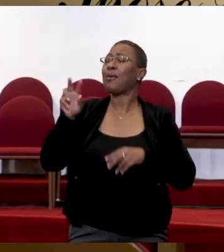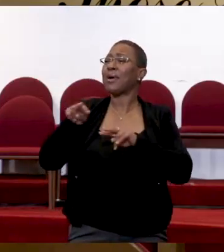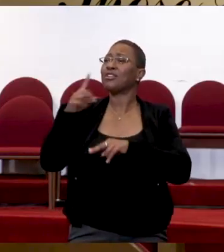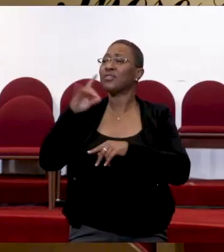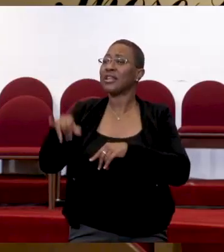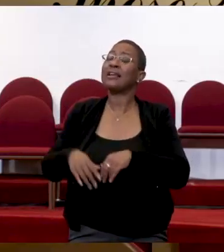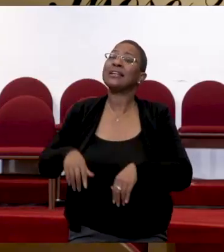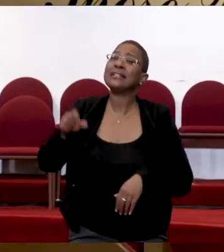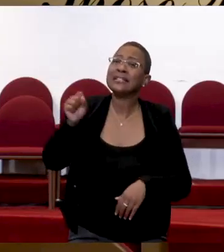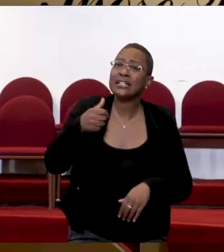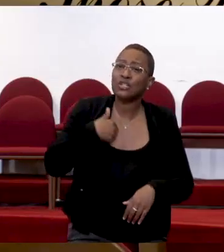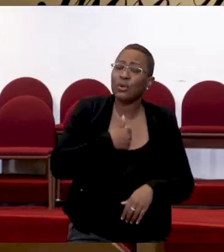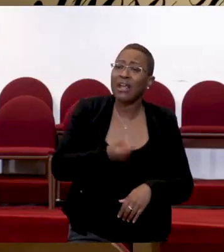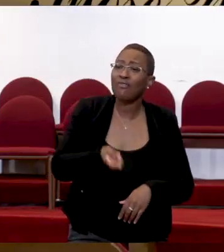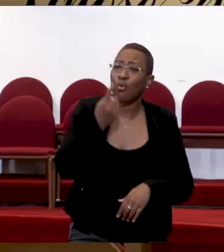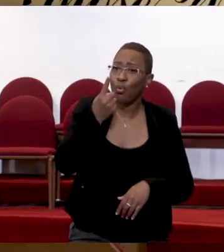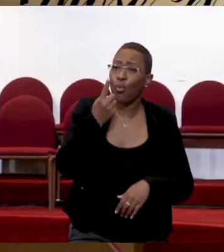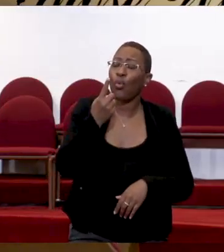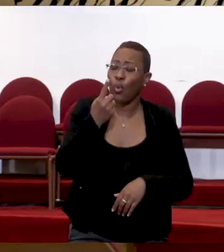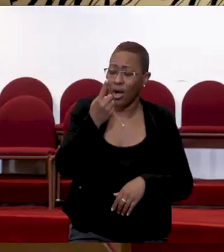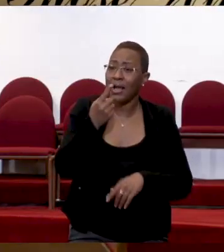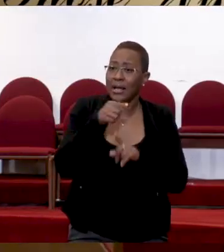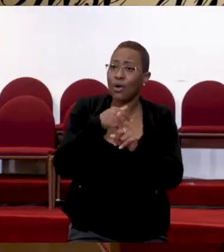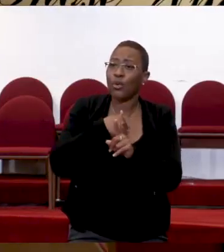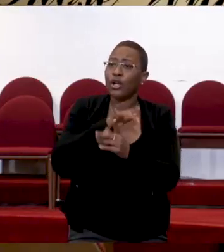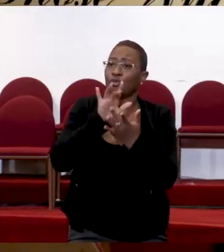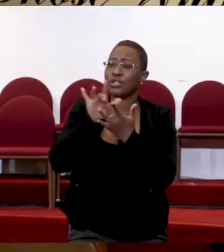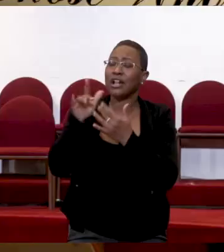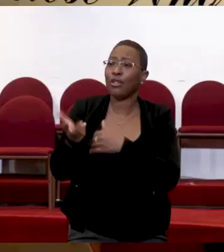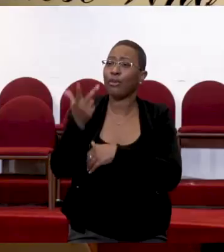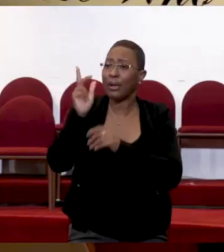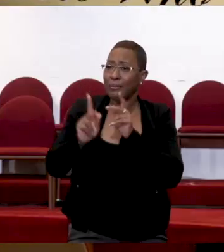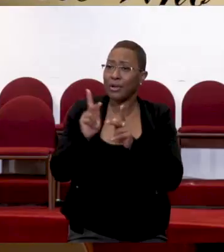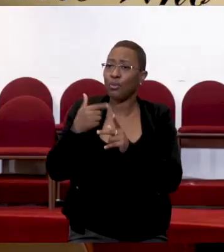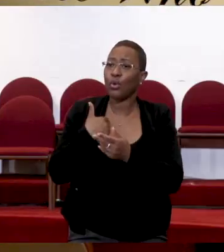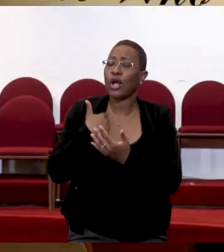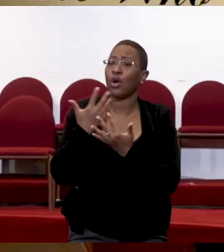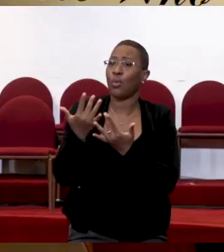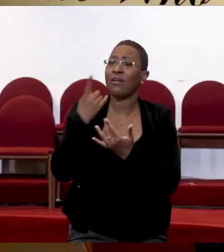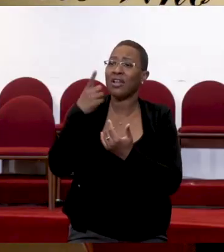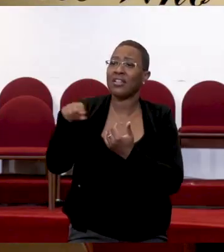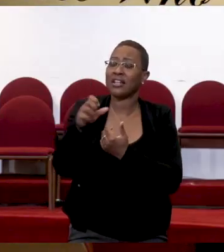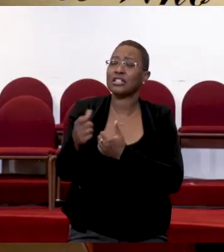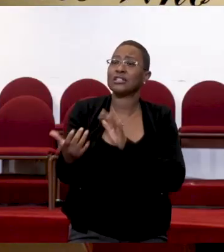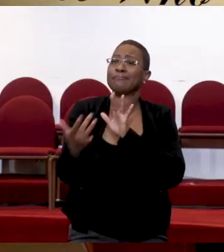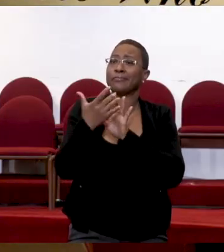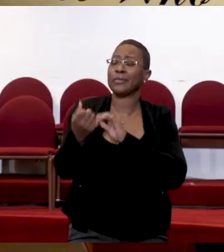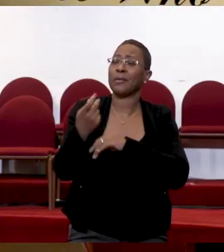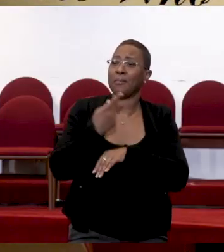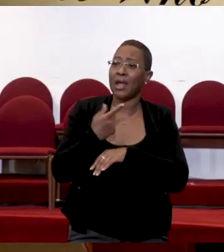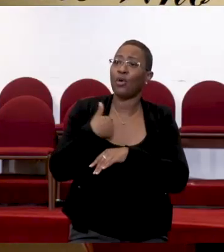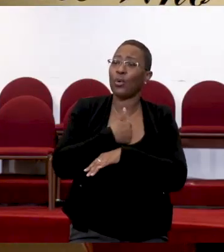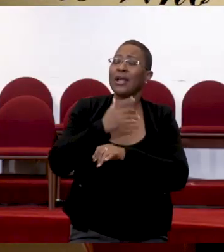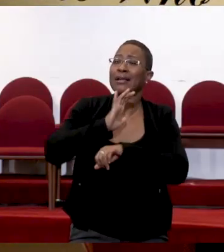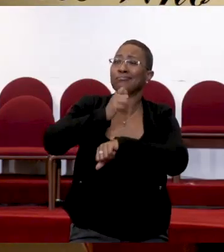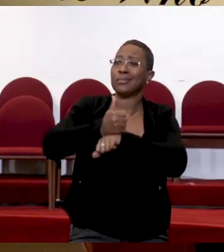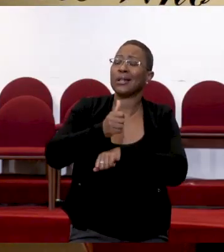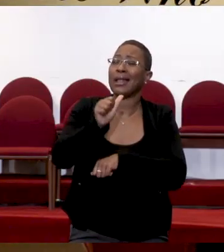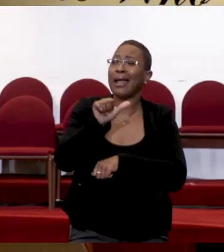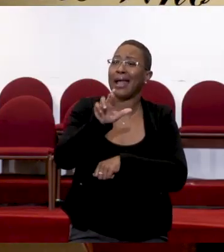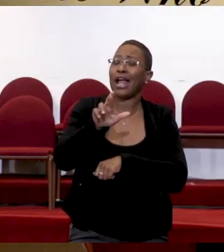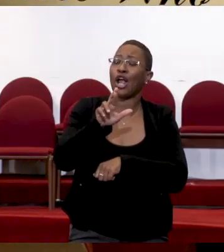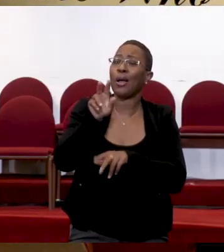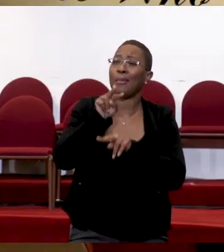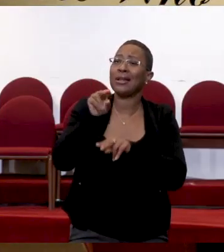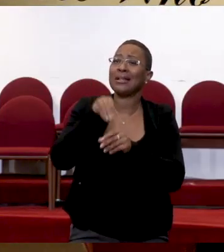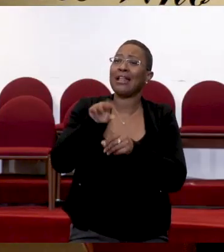We do have one monitor up. We've reached out to 3 people, and we are waiting on them to get back with us so we can put the air monitors in their